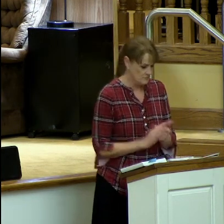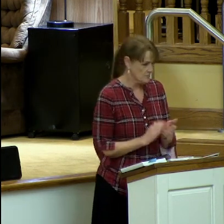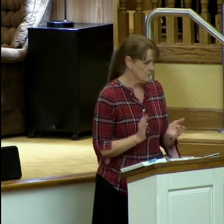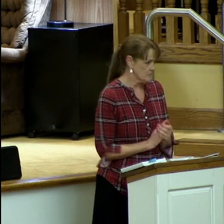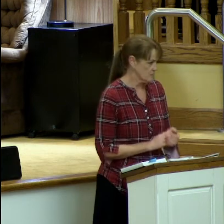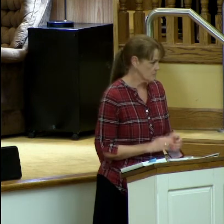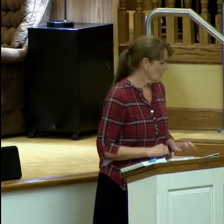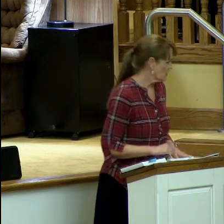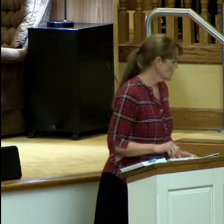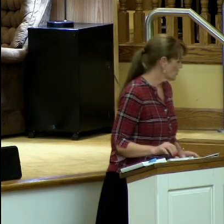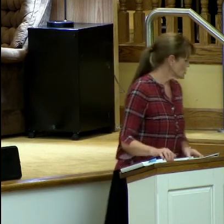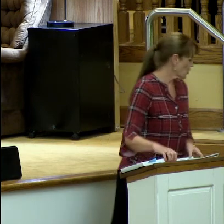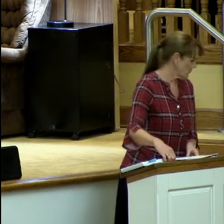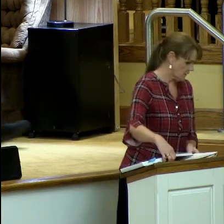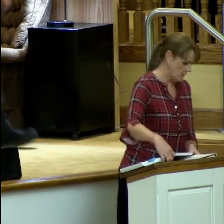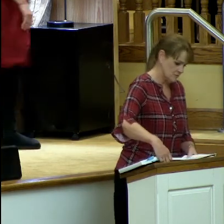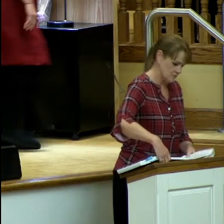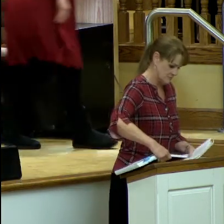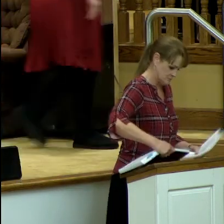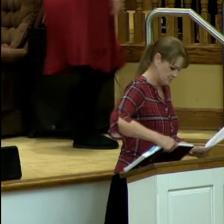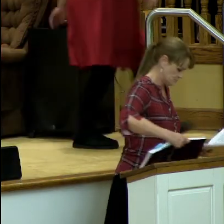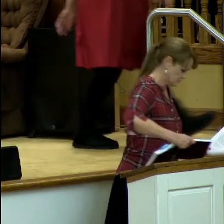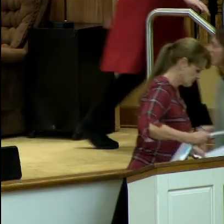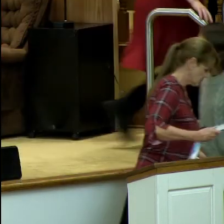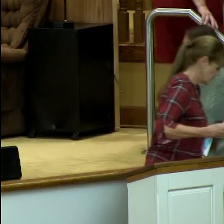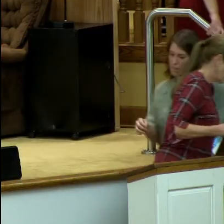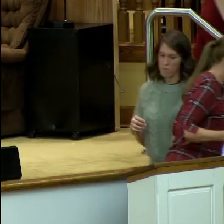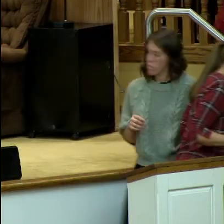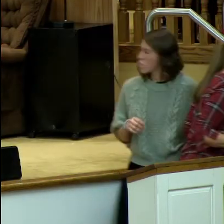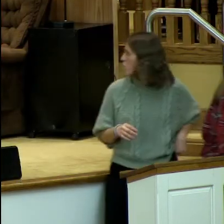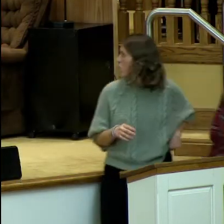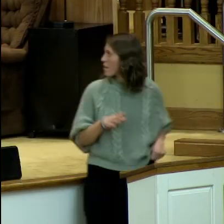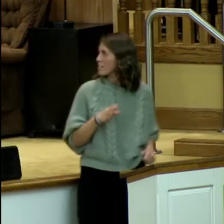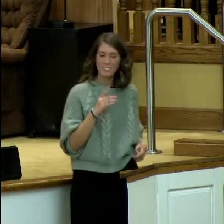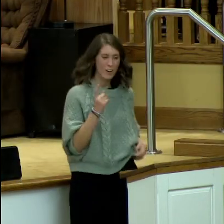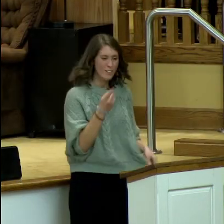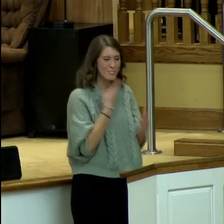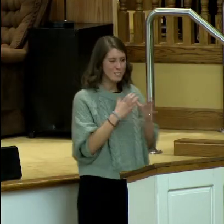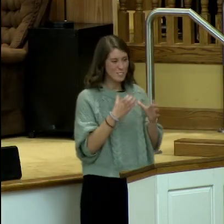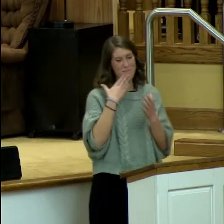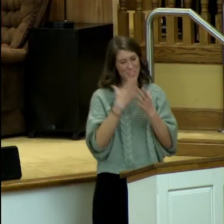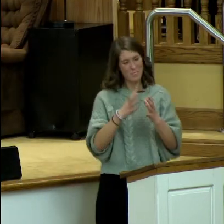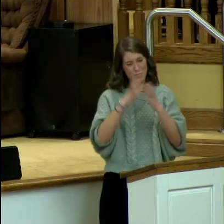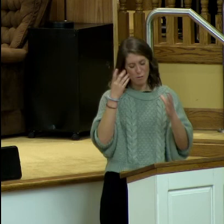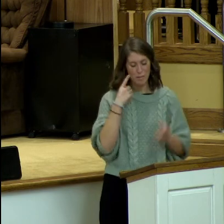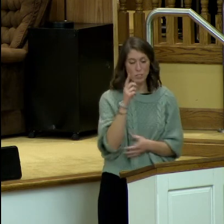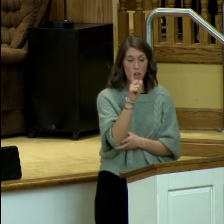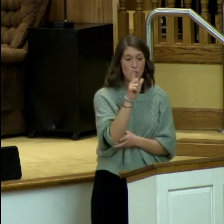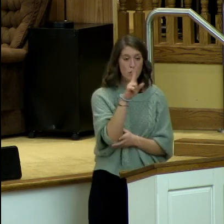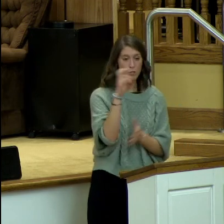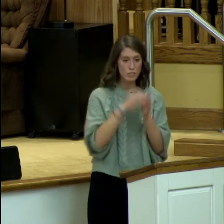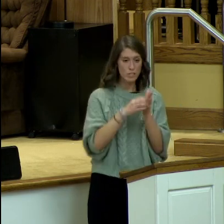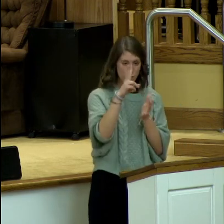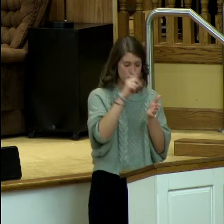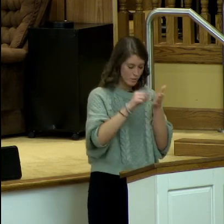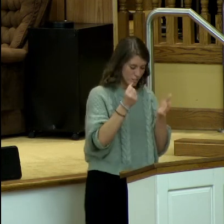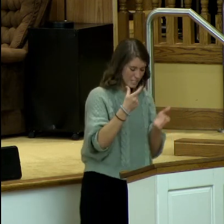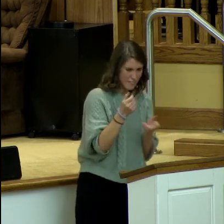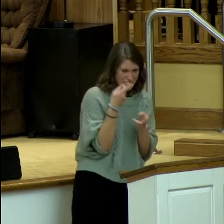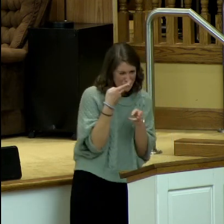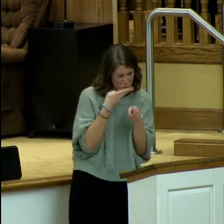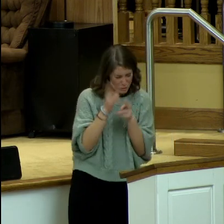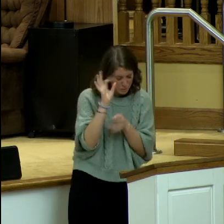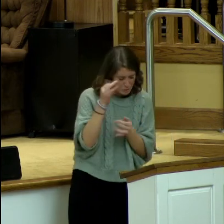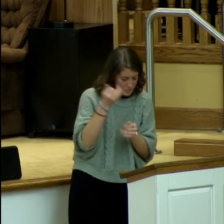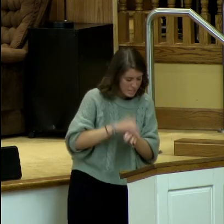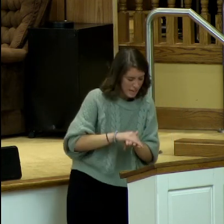A big thank you again, Miss Nikki, Miss Lydia. Appreciate it so much. And they always do a great job. Luke chapter 2, verse 11. I just want to give you a quick little thought